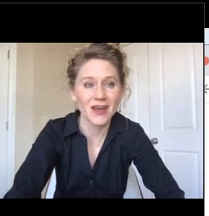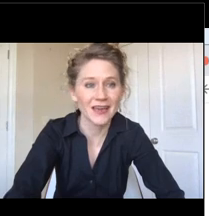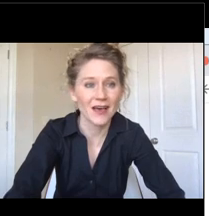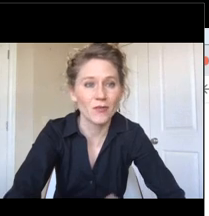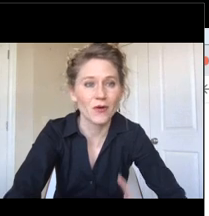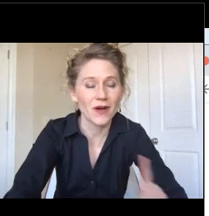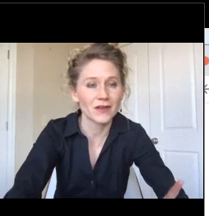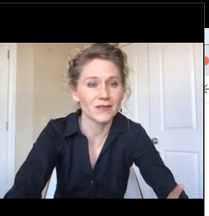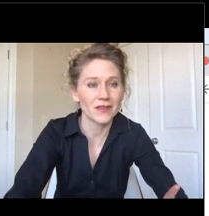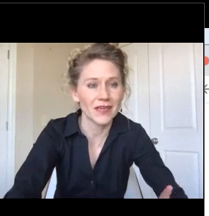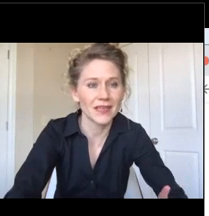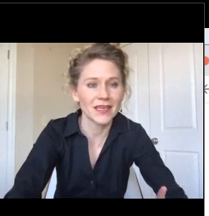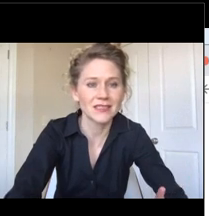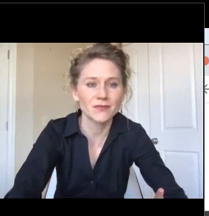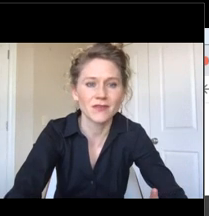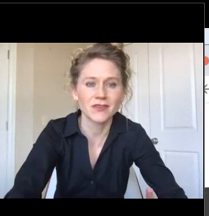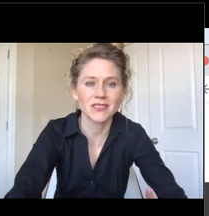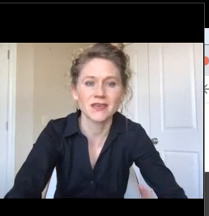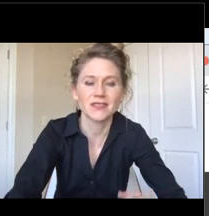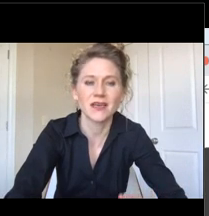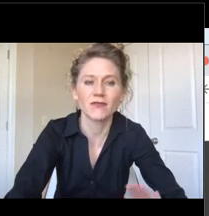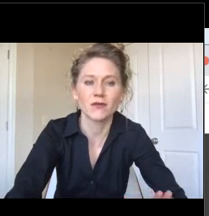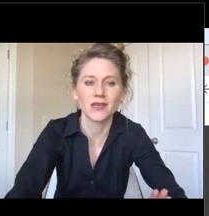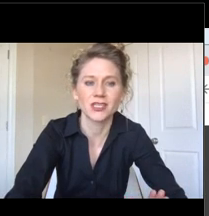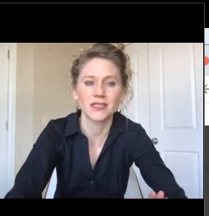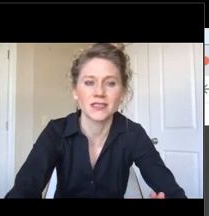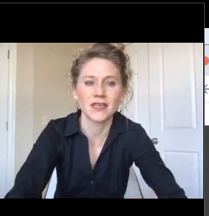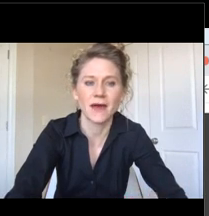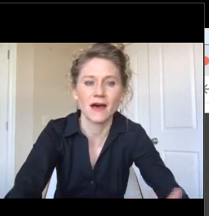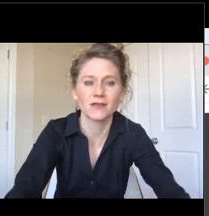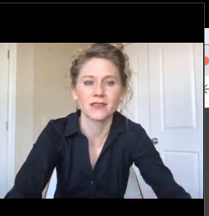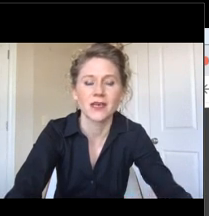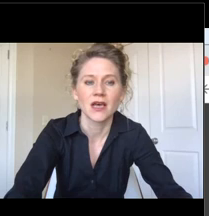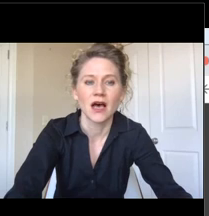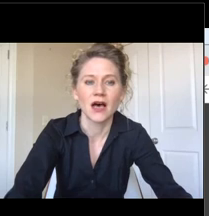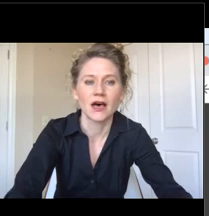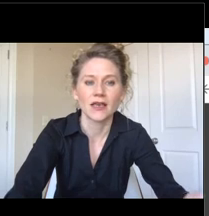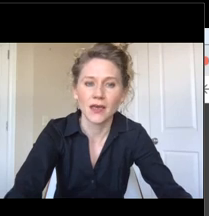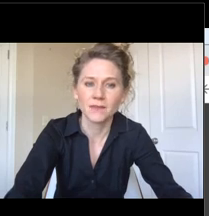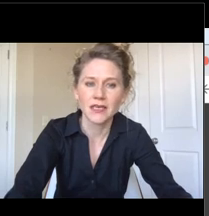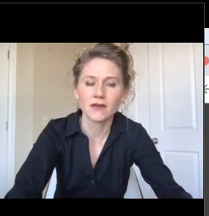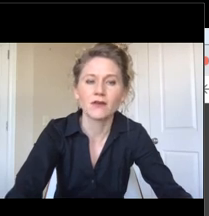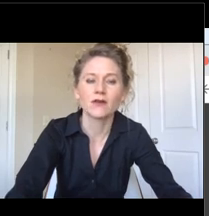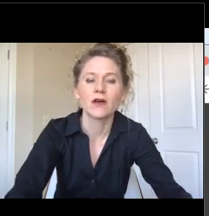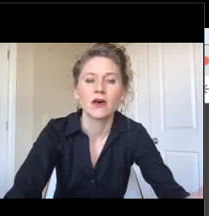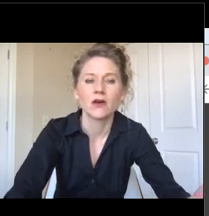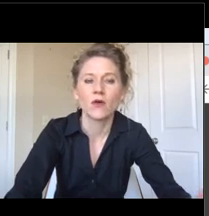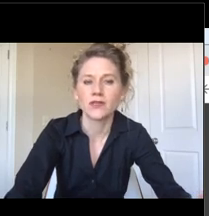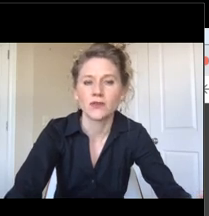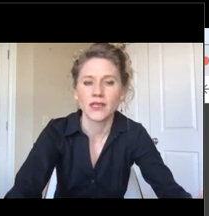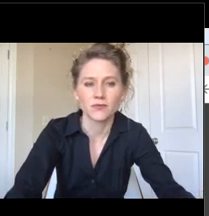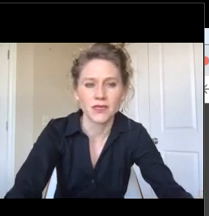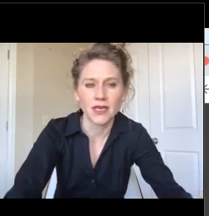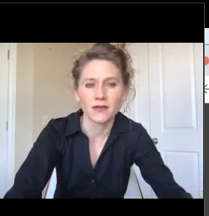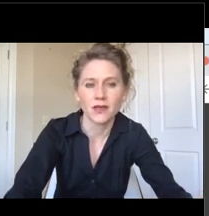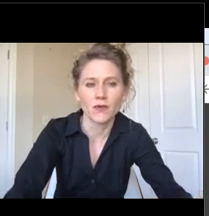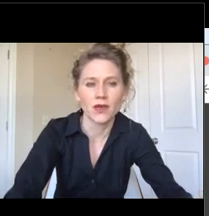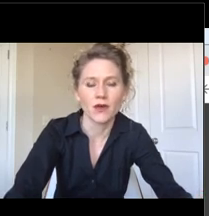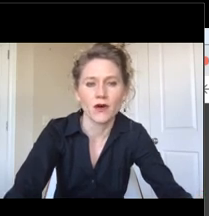answer them right now, but while you're looking at this, we've received several questions about cape seal, cold in